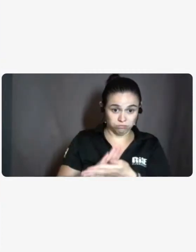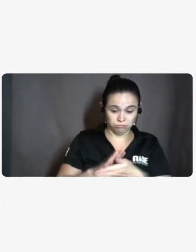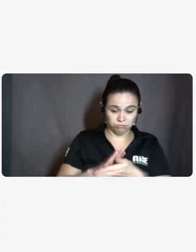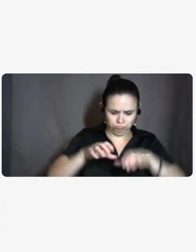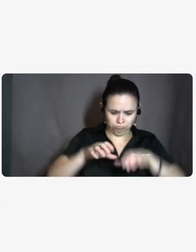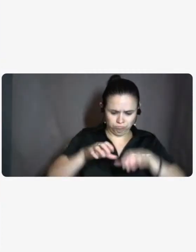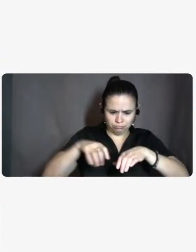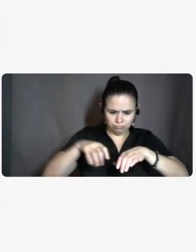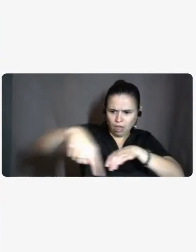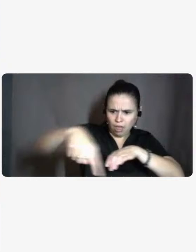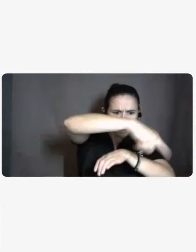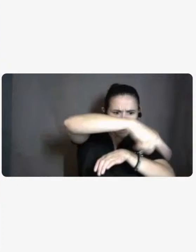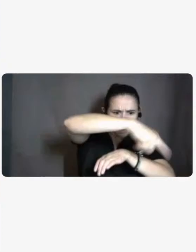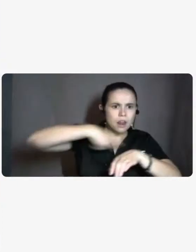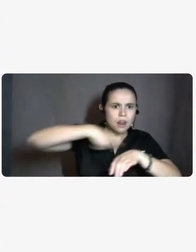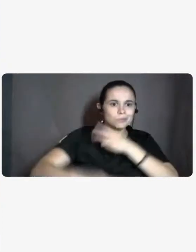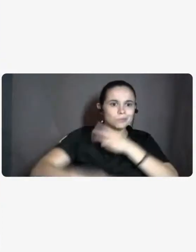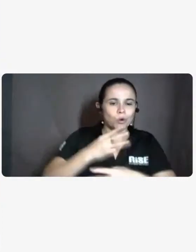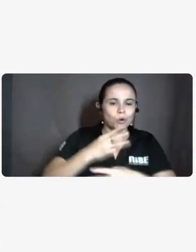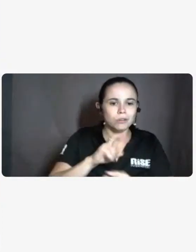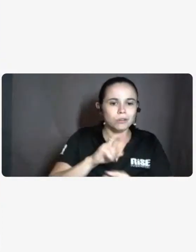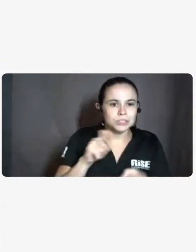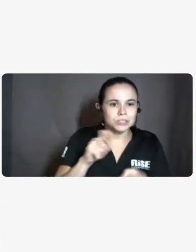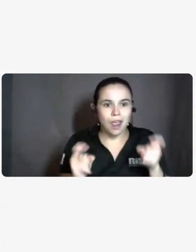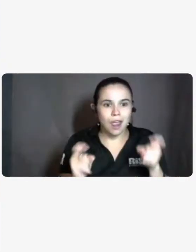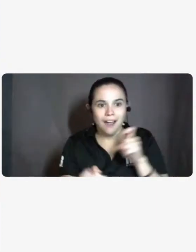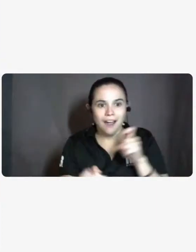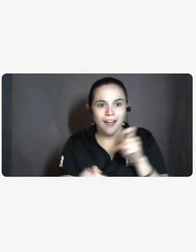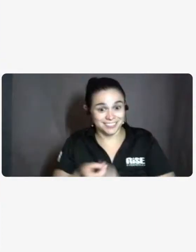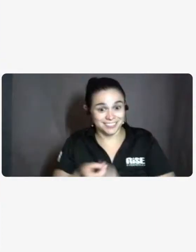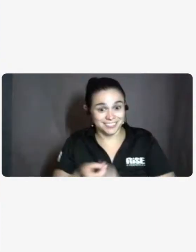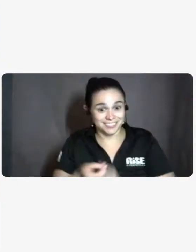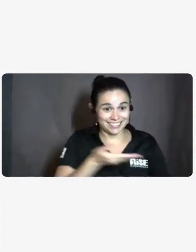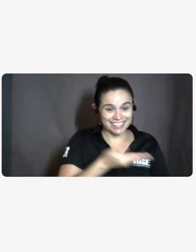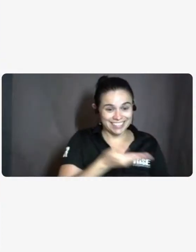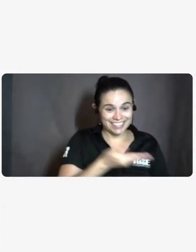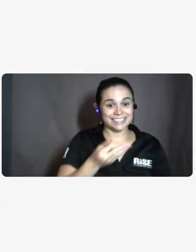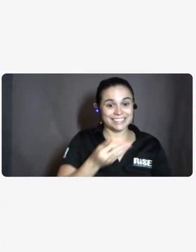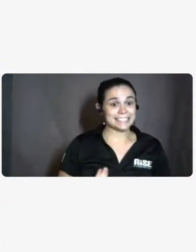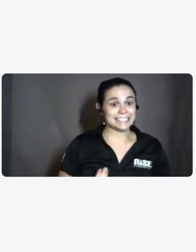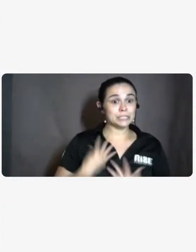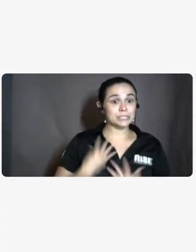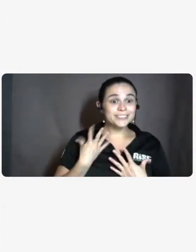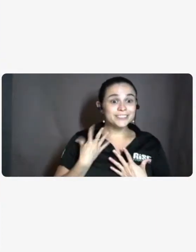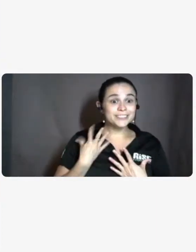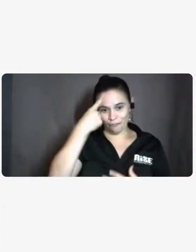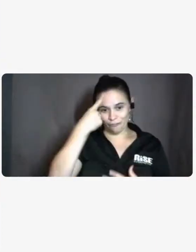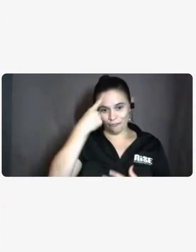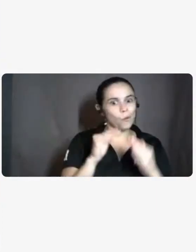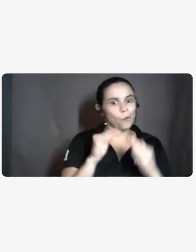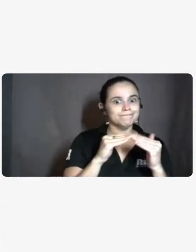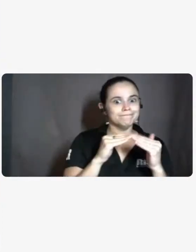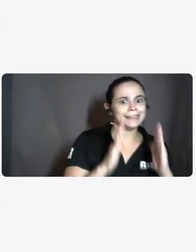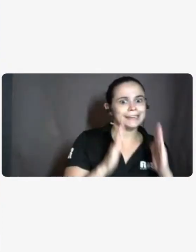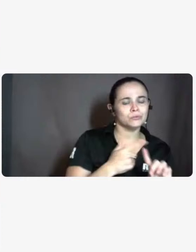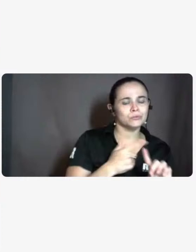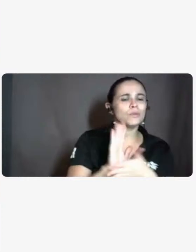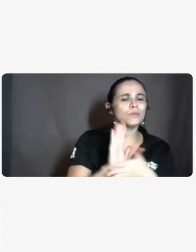actual inspiration for the house in the movie Up. And the reason we put it here is because it